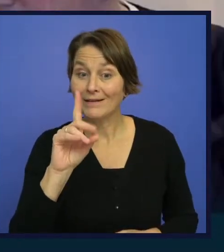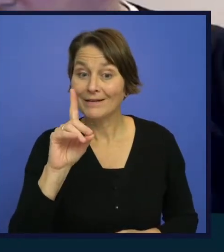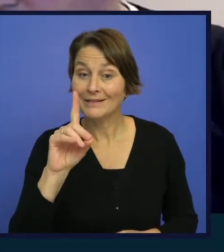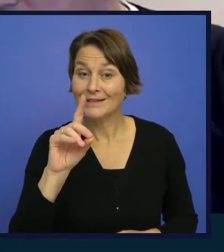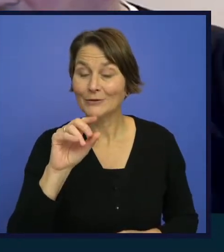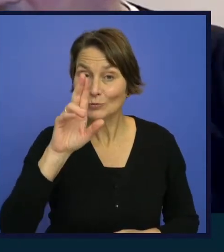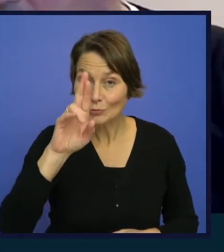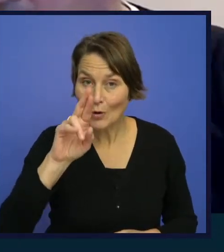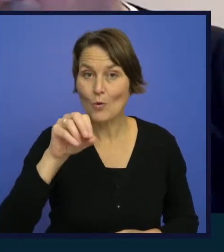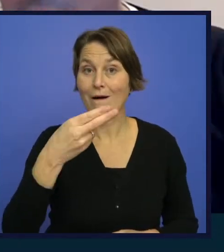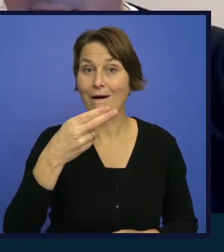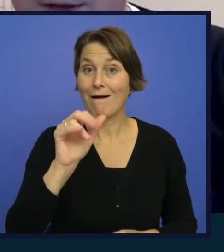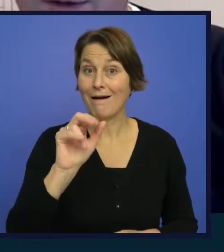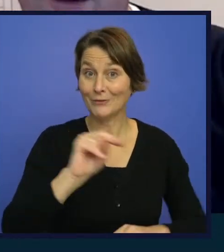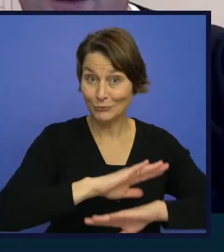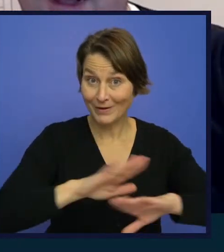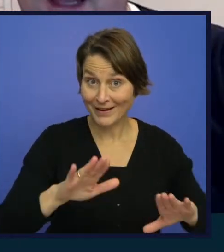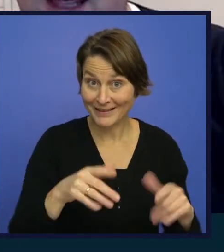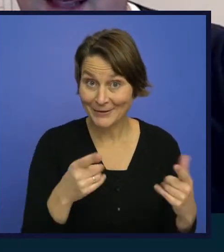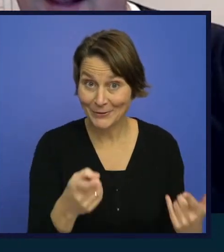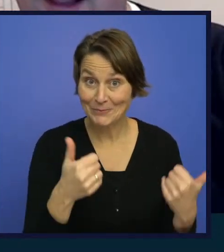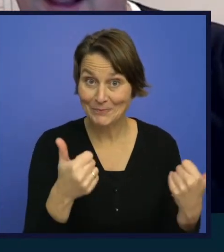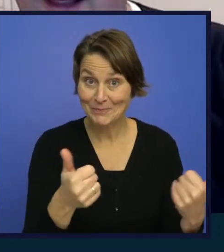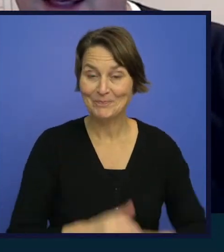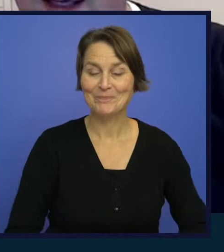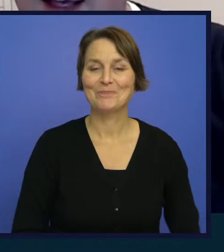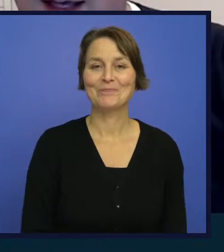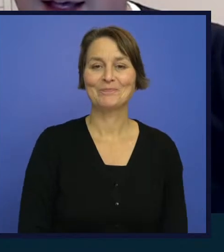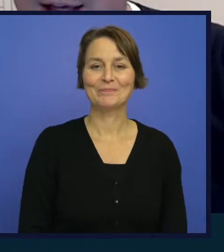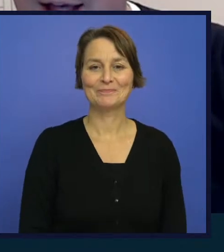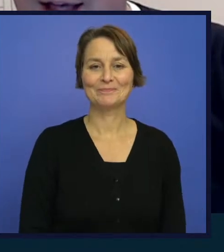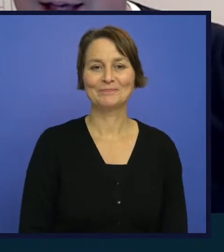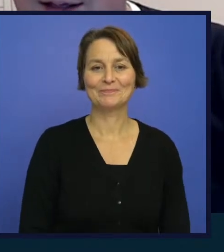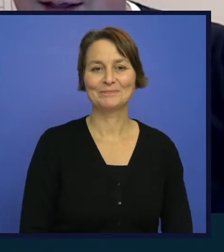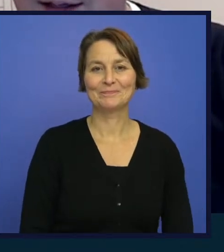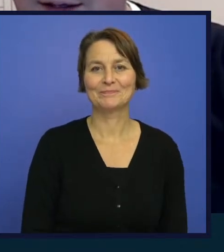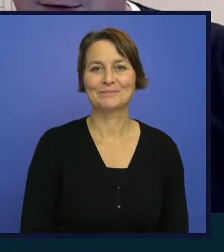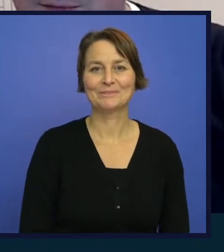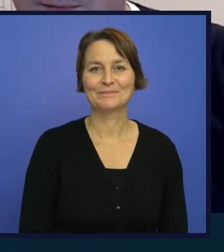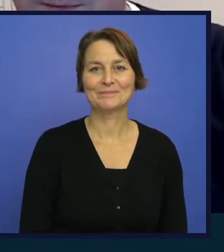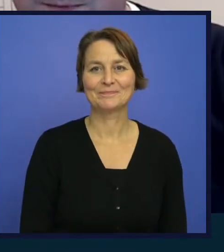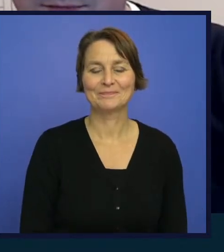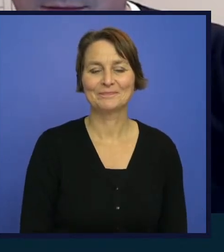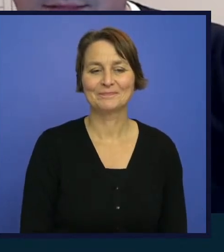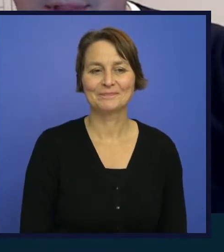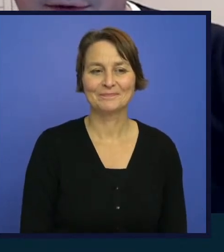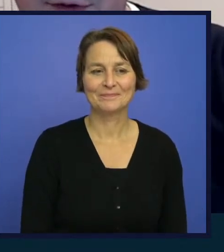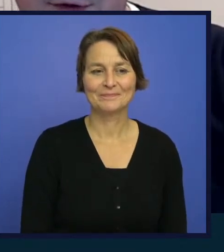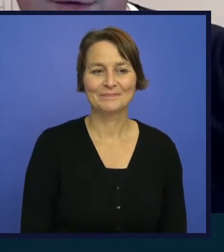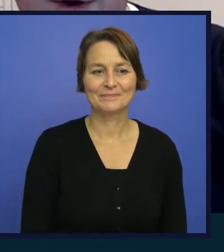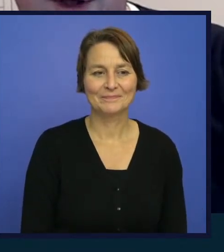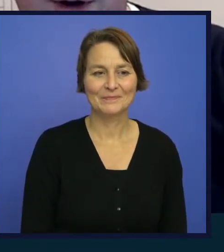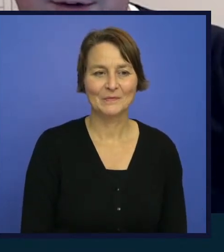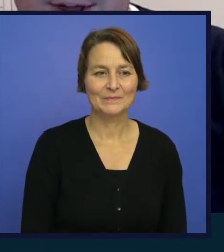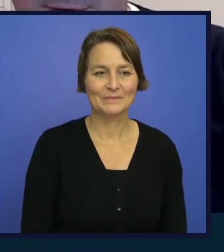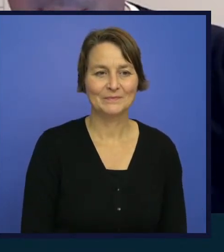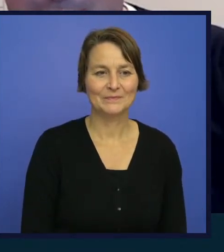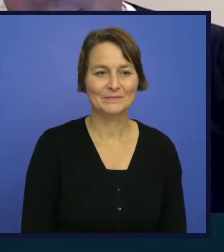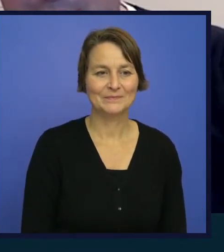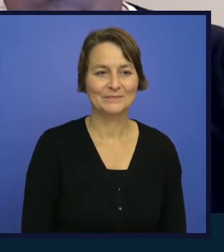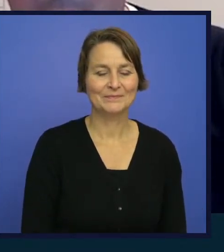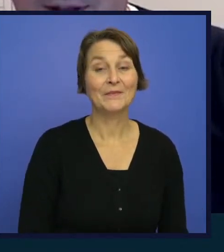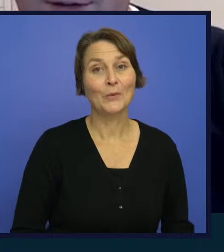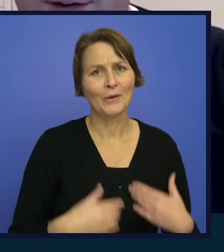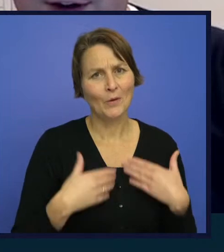am. Very cool. Hey, let me just go ahead and get my slides up here. We're so very honored to have